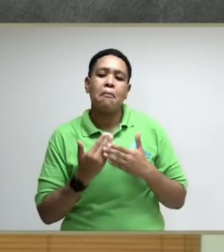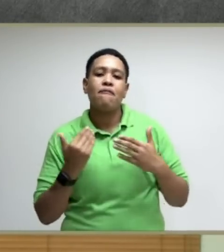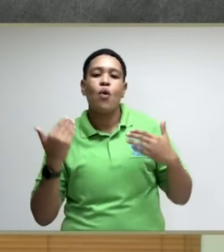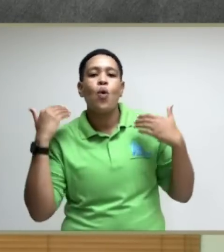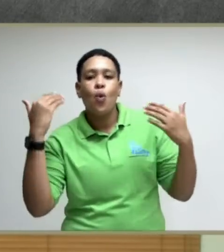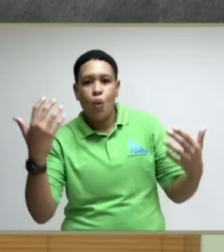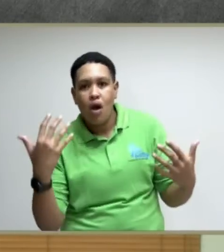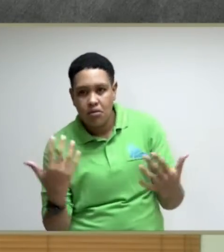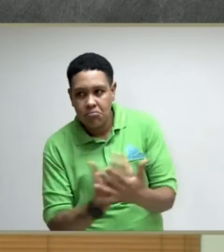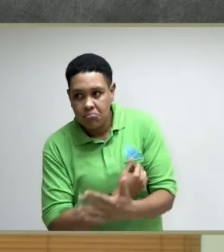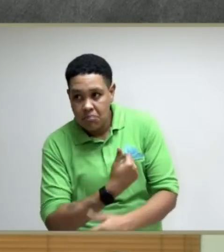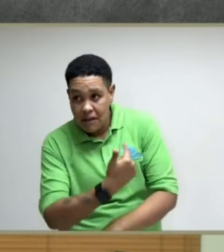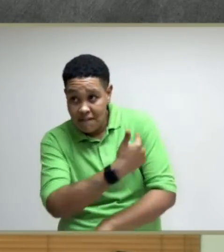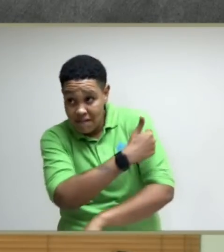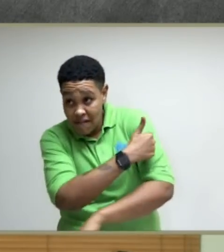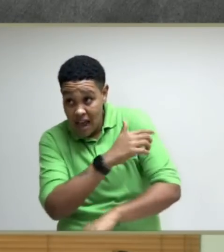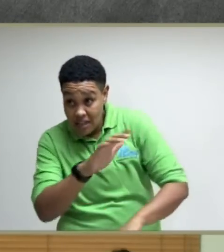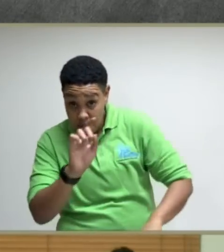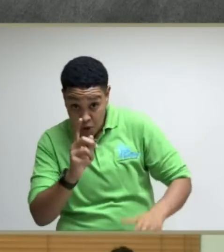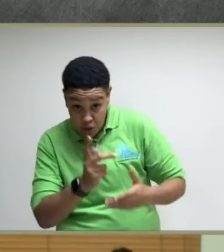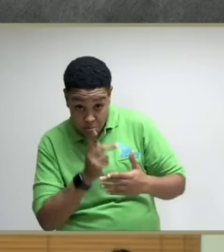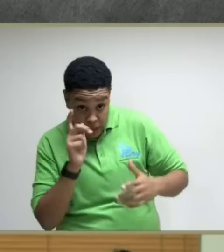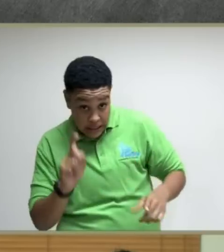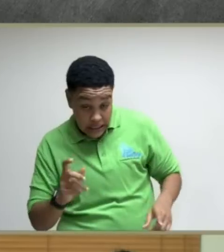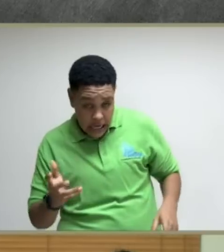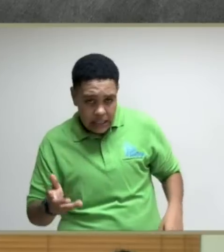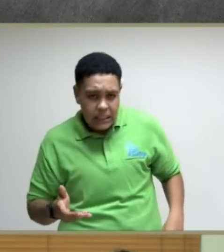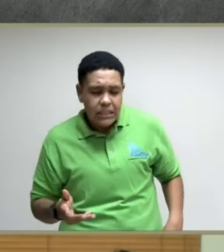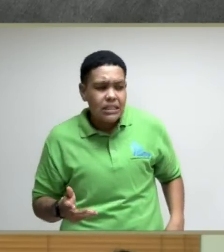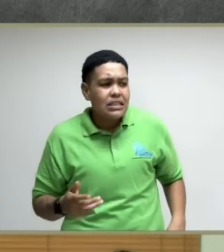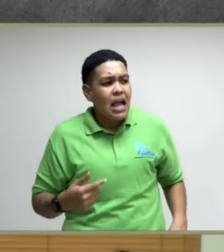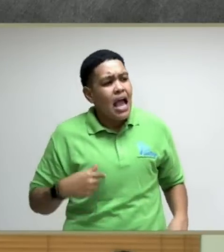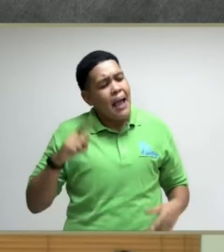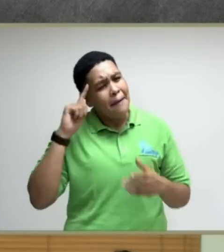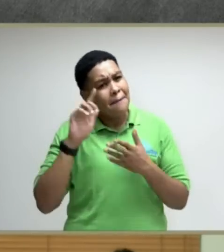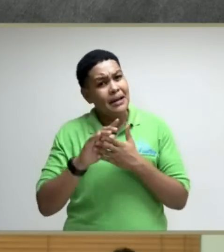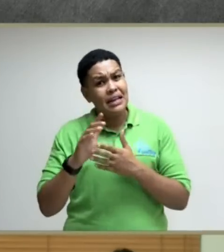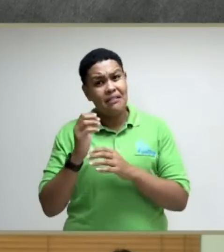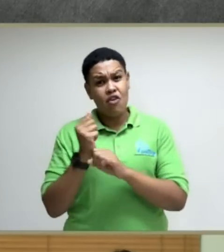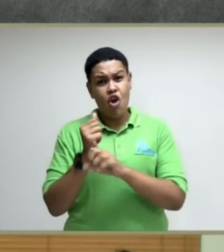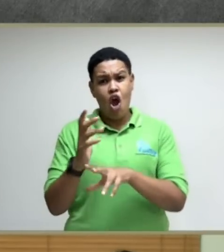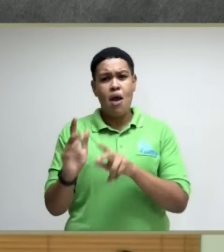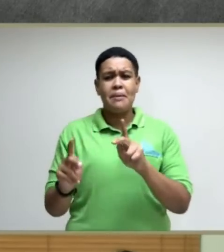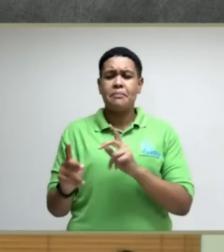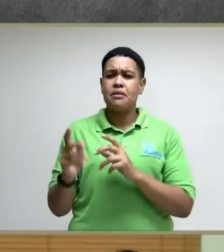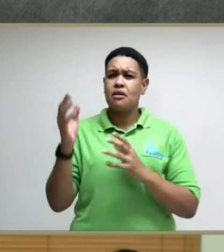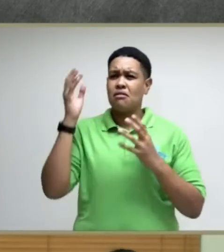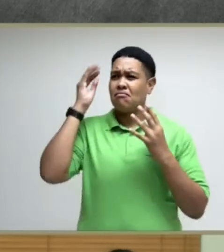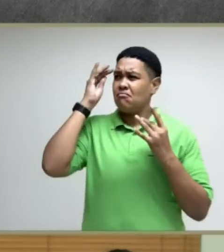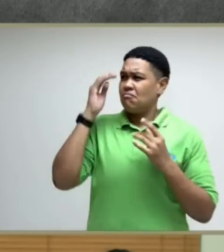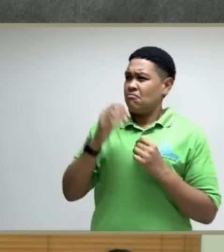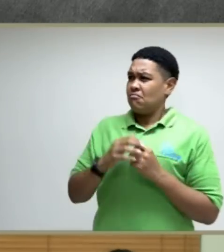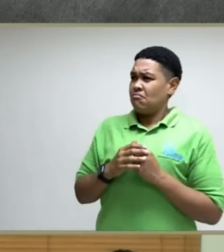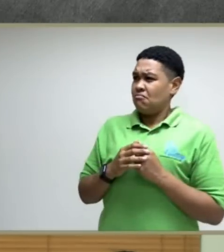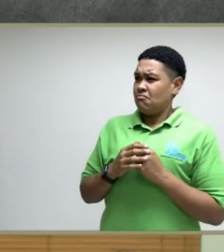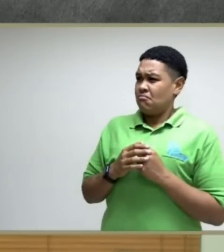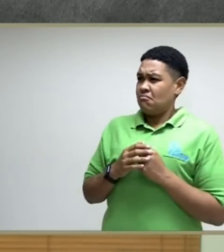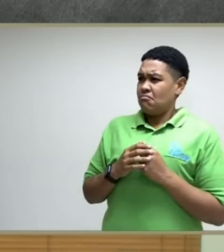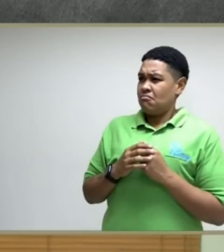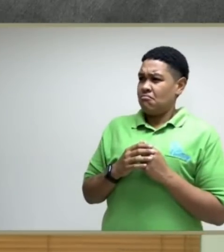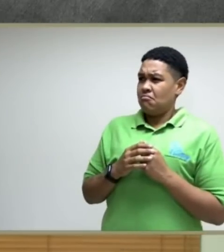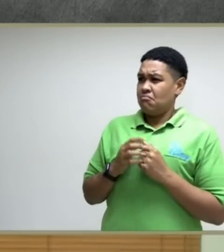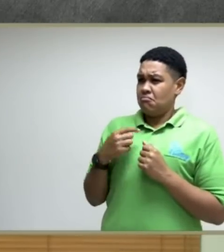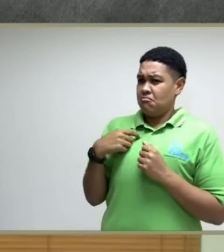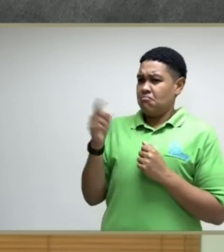COVID vaccination. And I believe that this is causing some persons to be concerned about whether or not they should